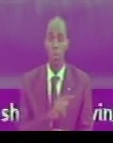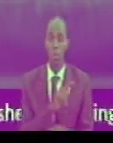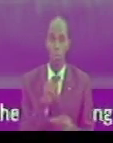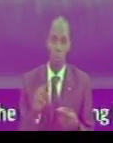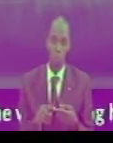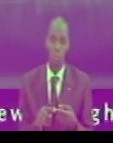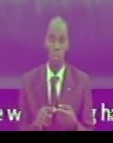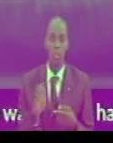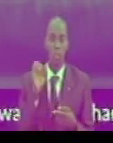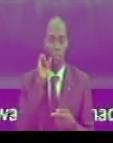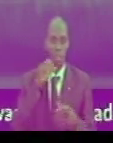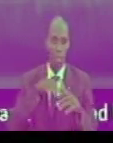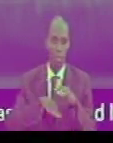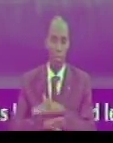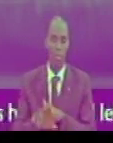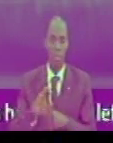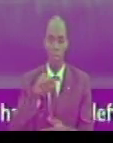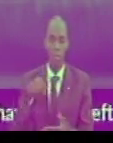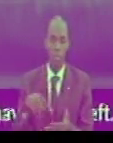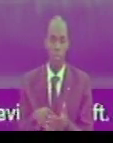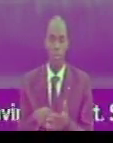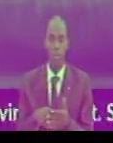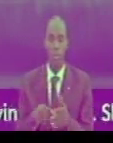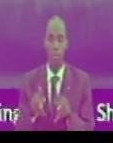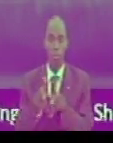And that day,